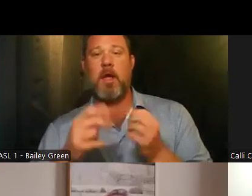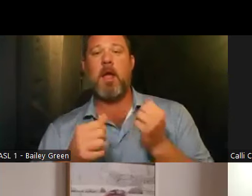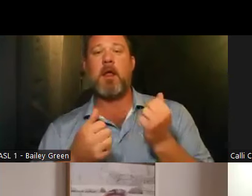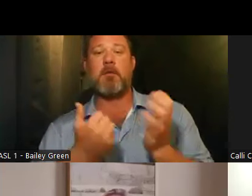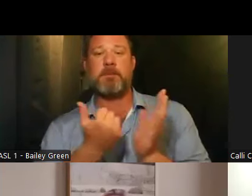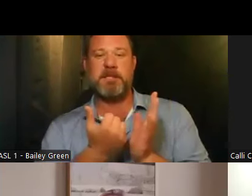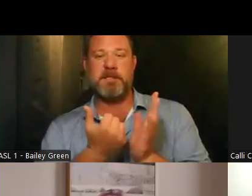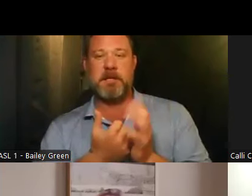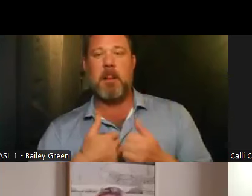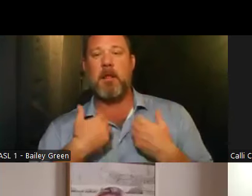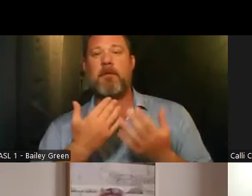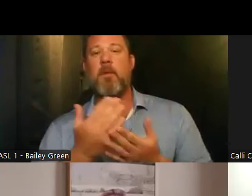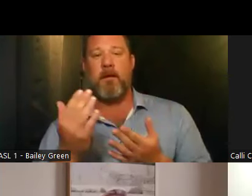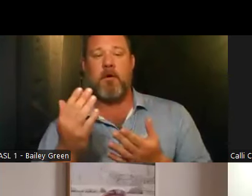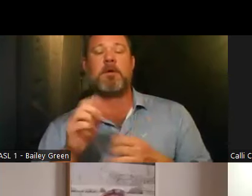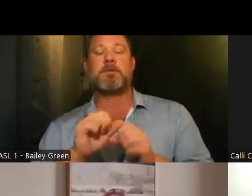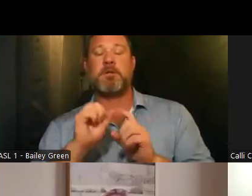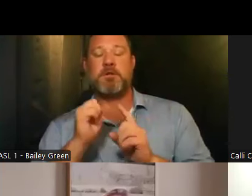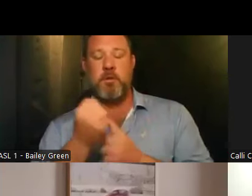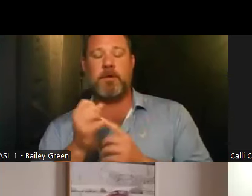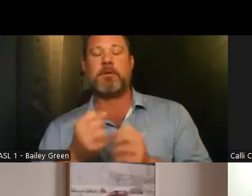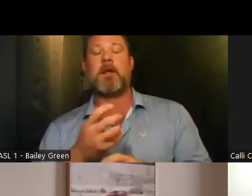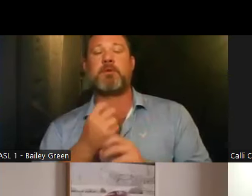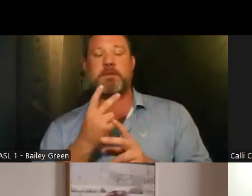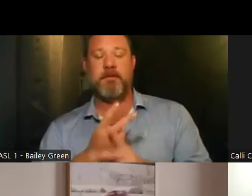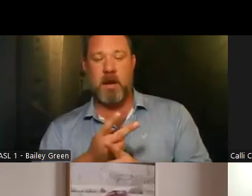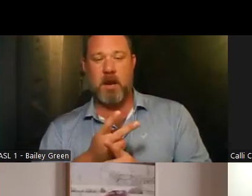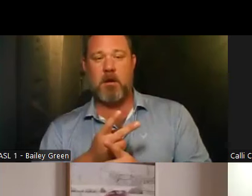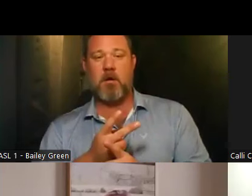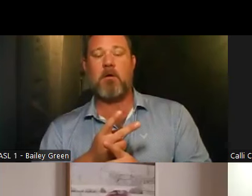waivers and the settings where people can receive care and